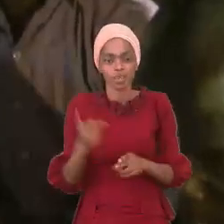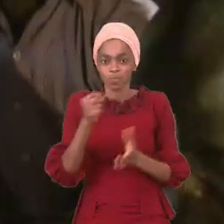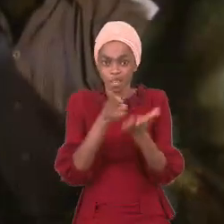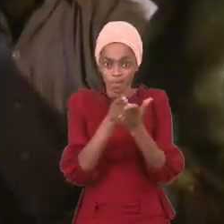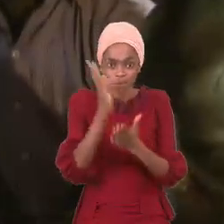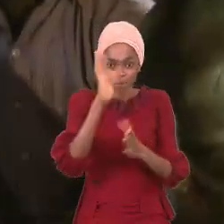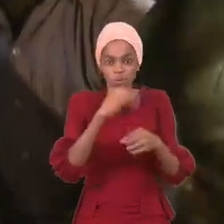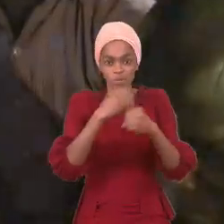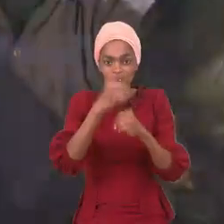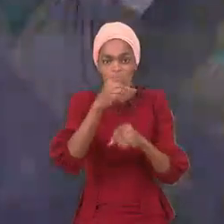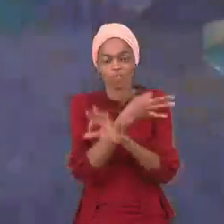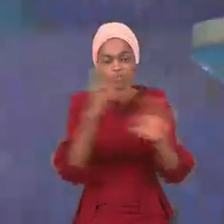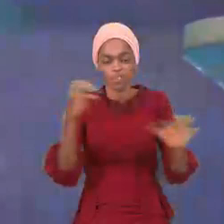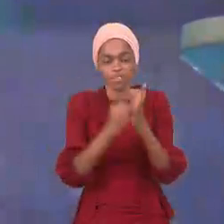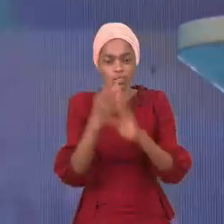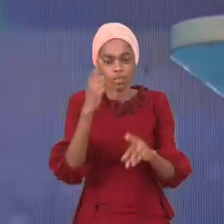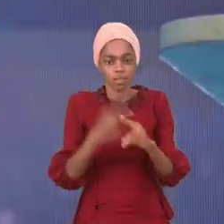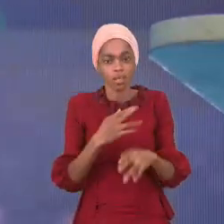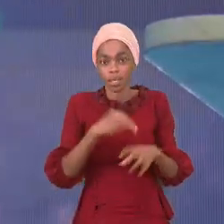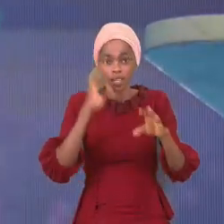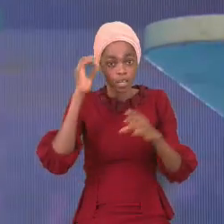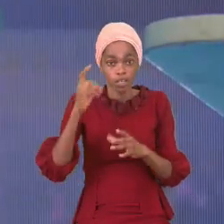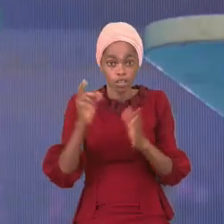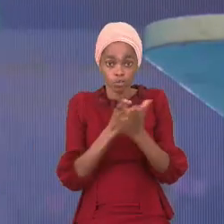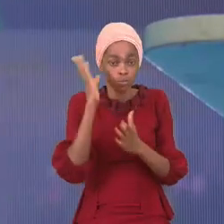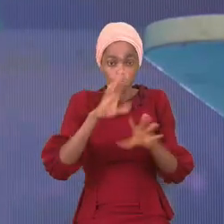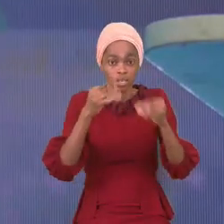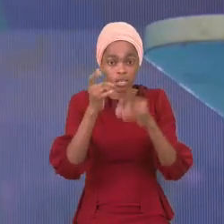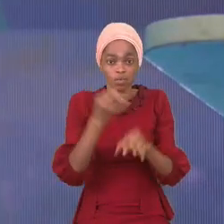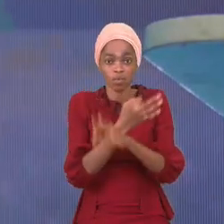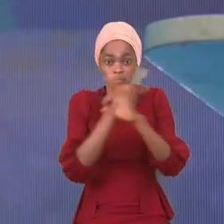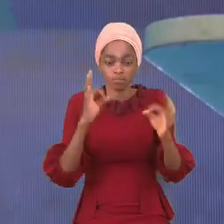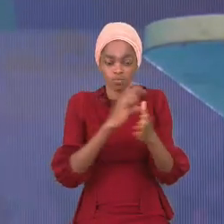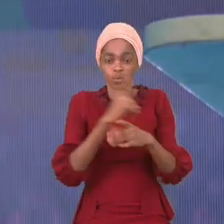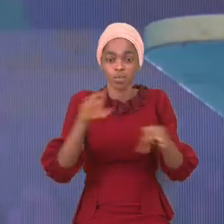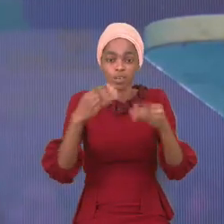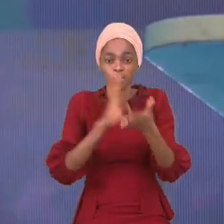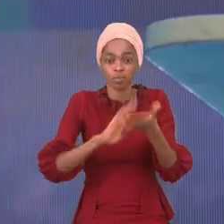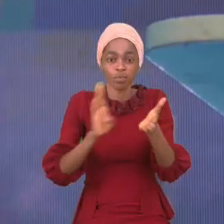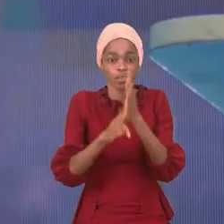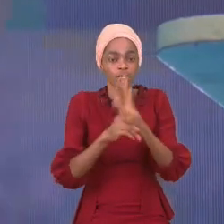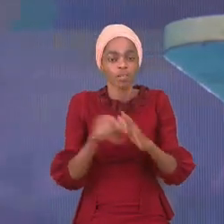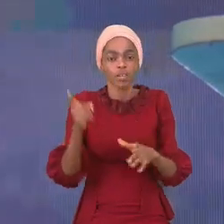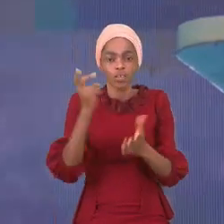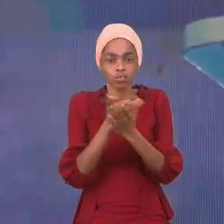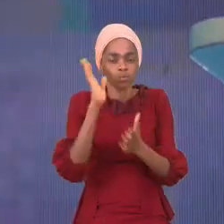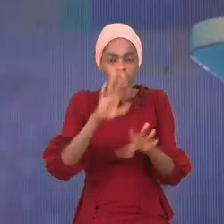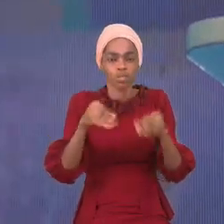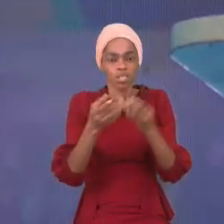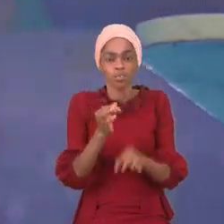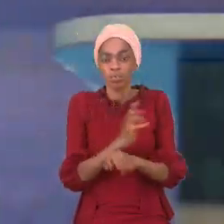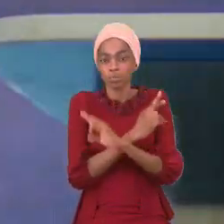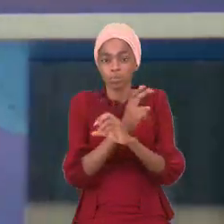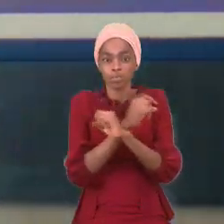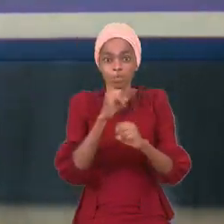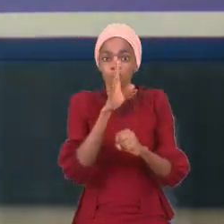set you free. He'll give you forgiveness. He'll give you freedom. He'll give you redemption. You'll be a new girl,